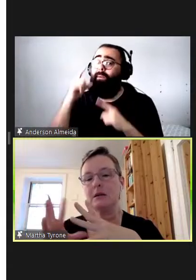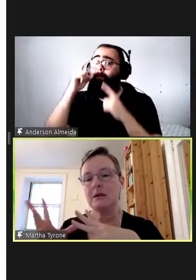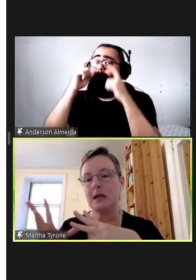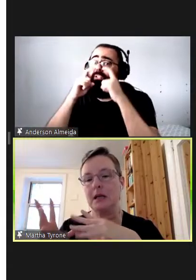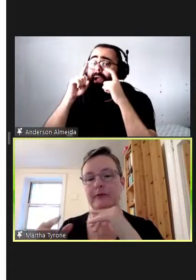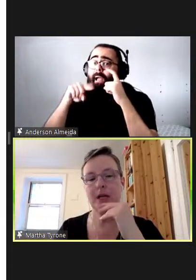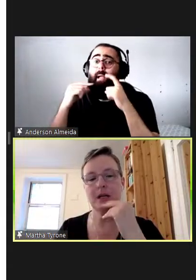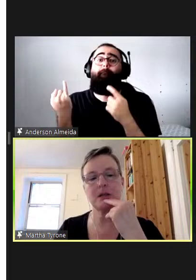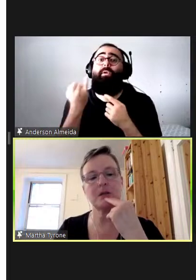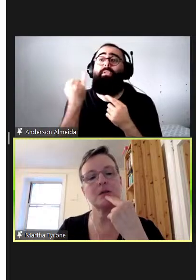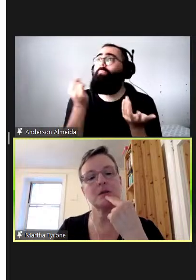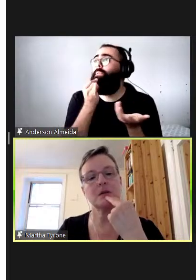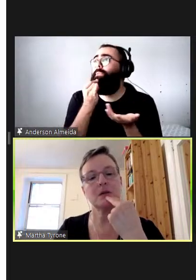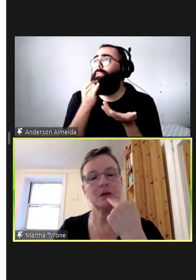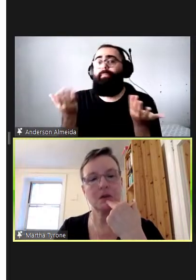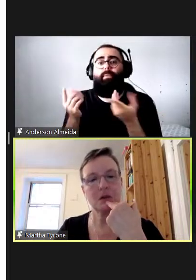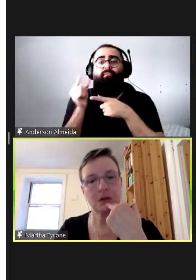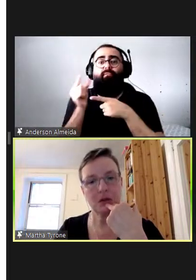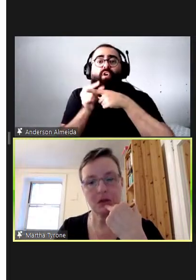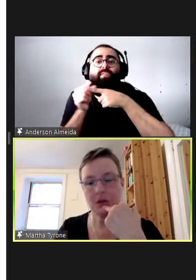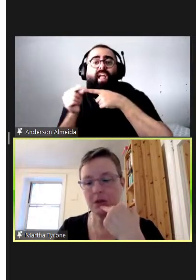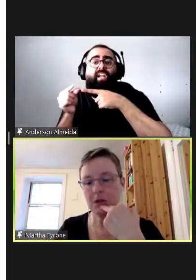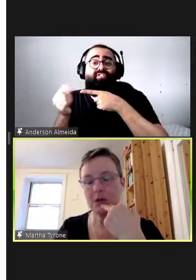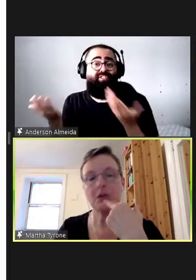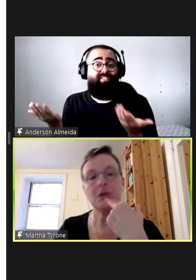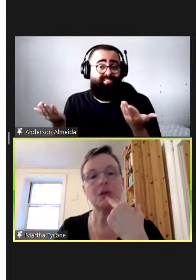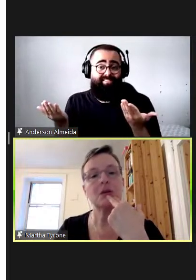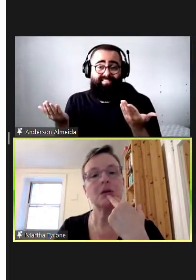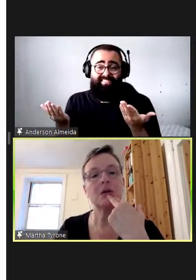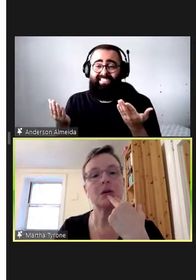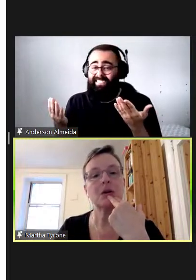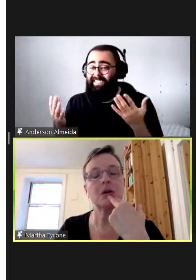in sign phonetics?